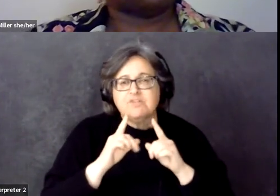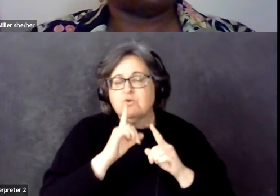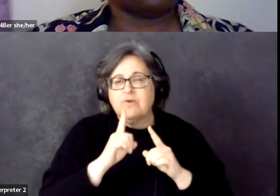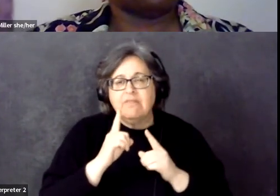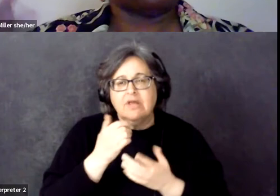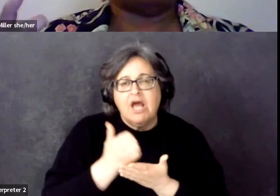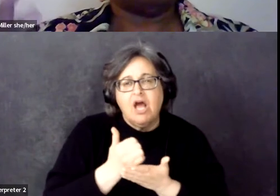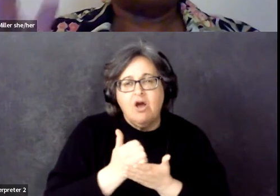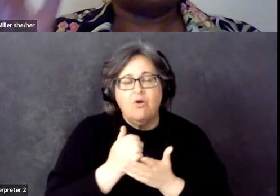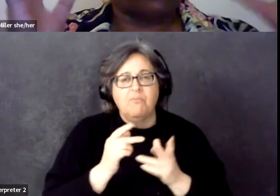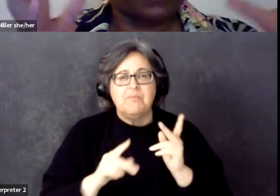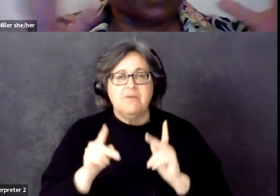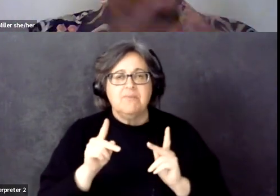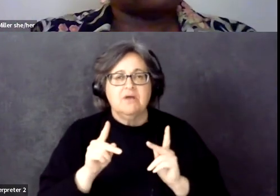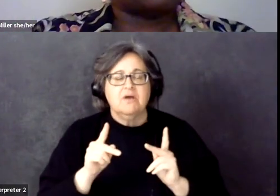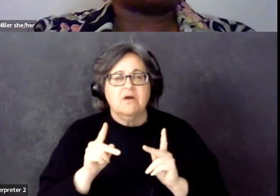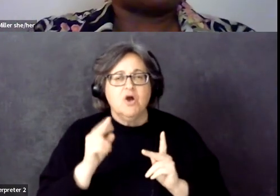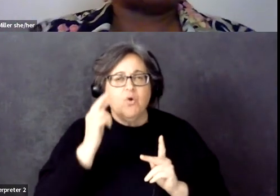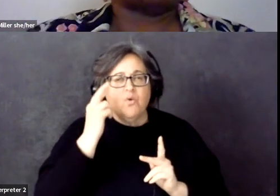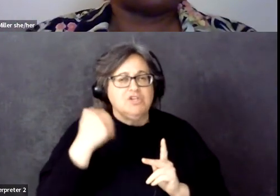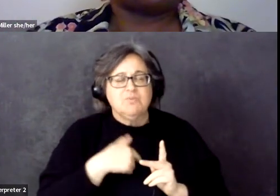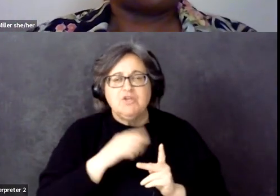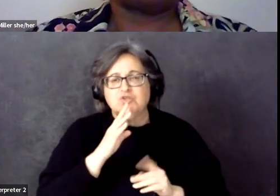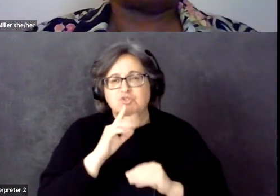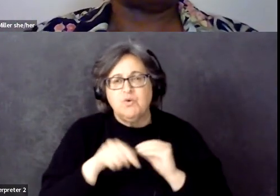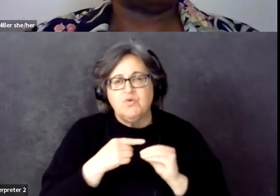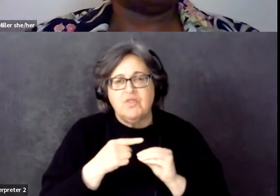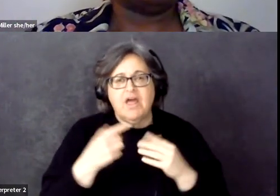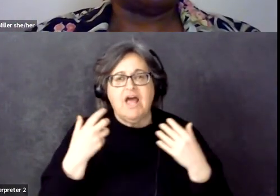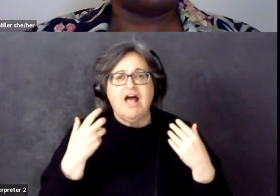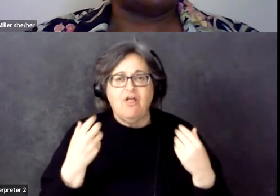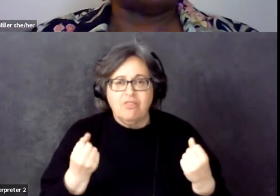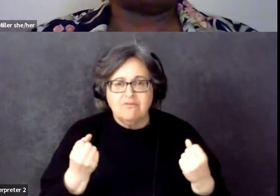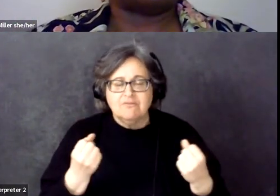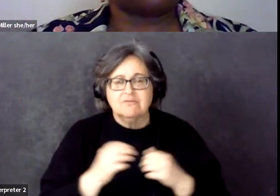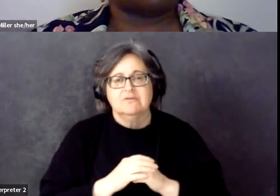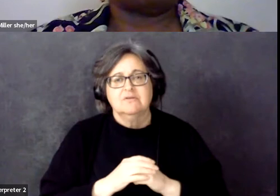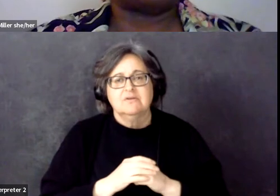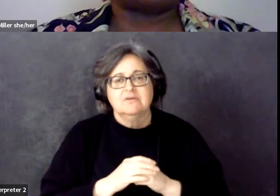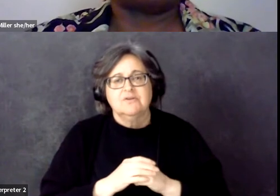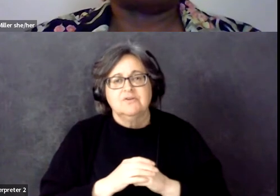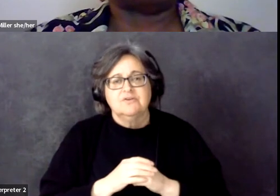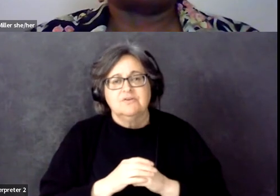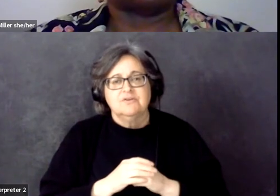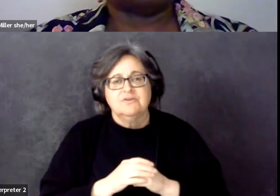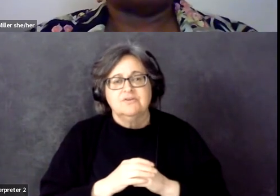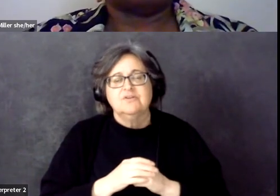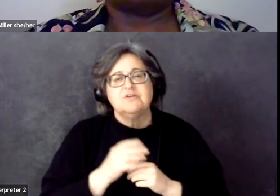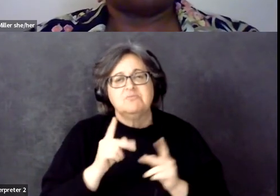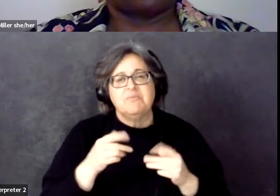helping people realize that we're talking about health. And there's a lot of